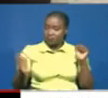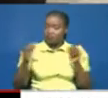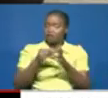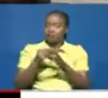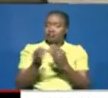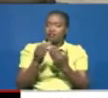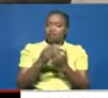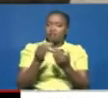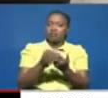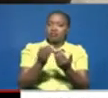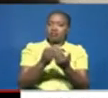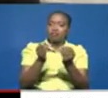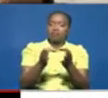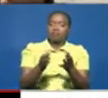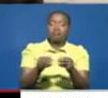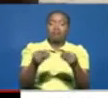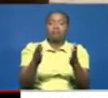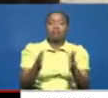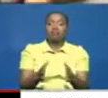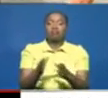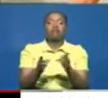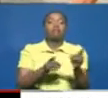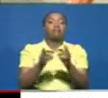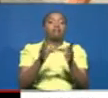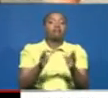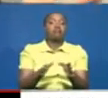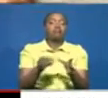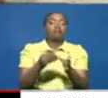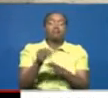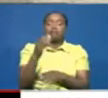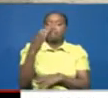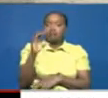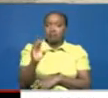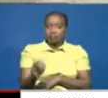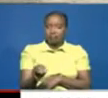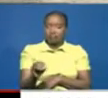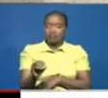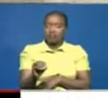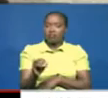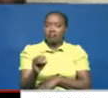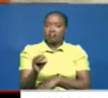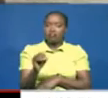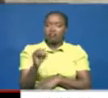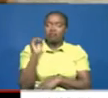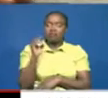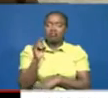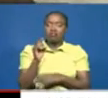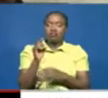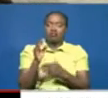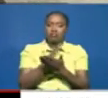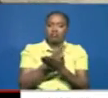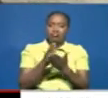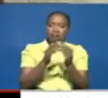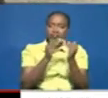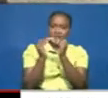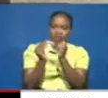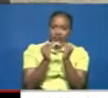or a provider, or a director, or a CEO. He's supposed to be fair, equal, share equally, get